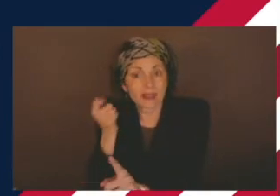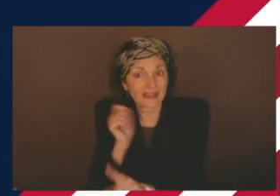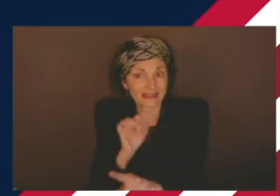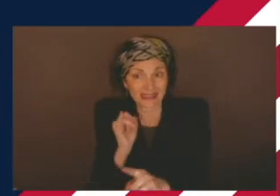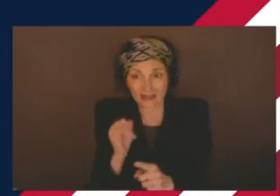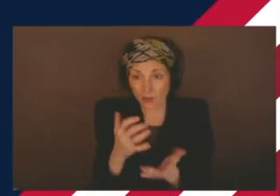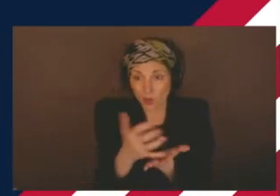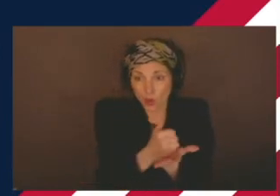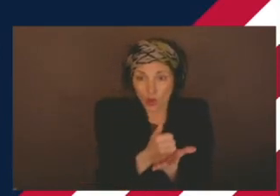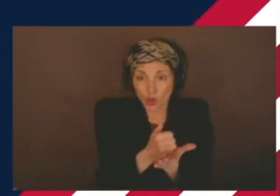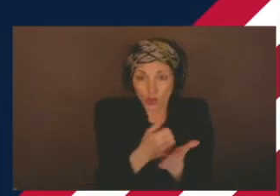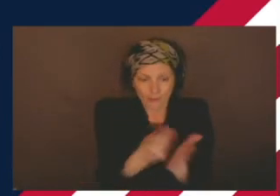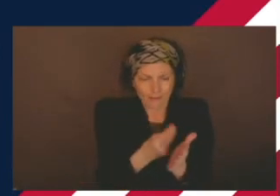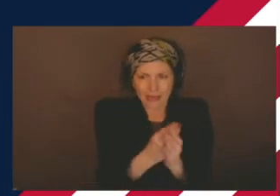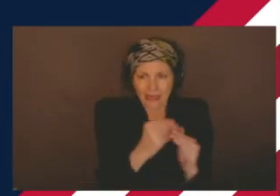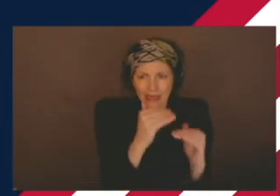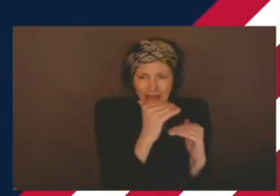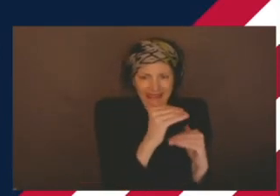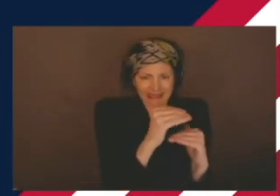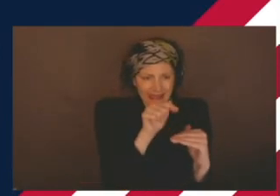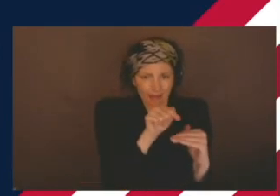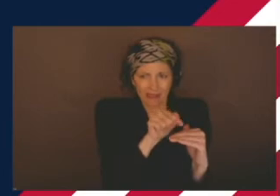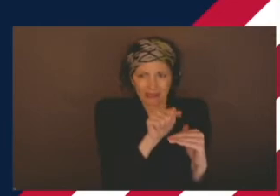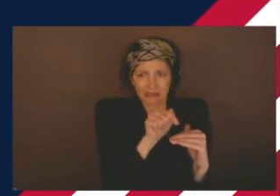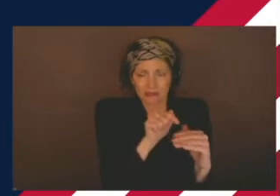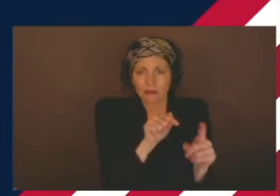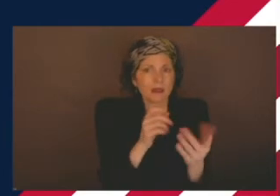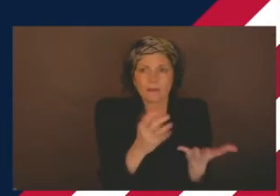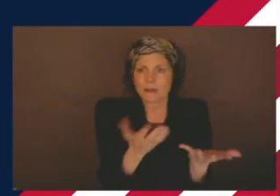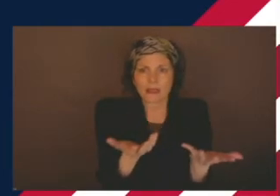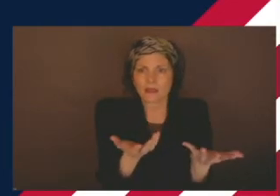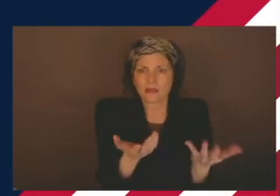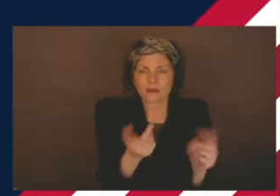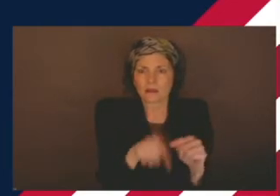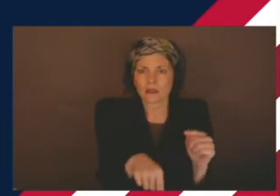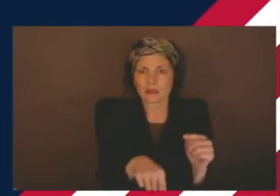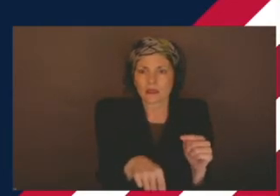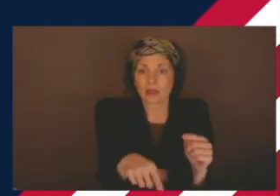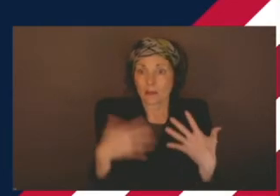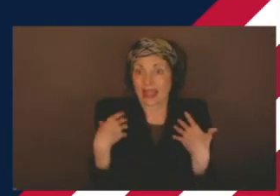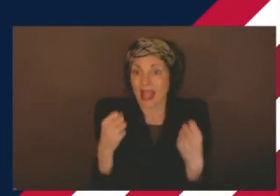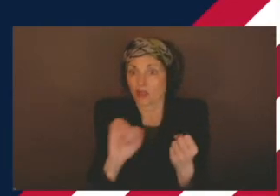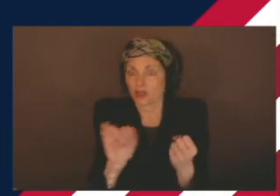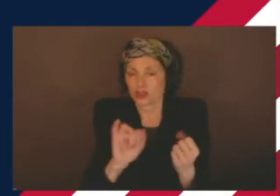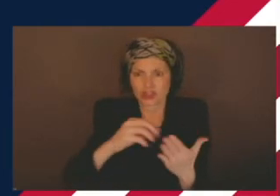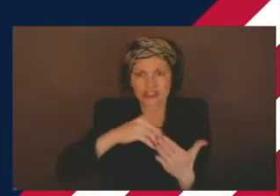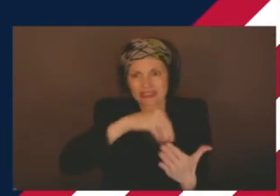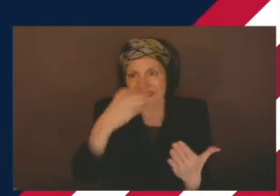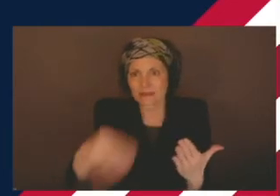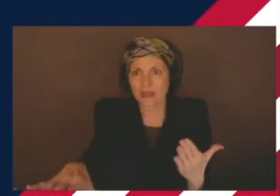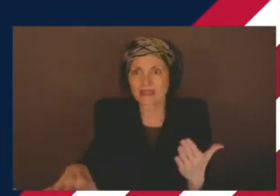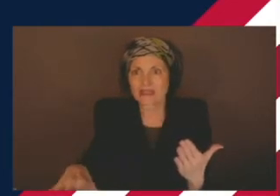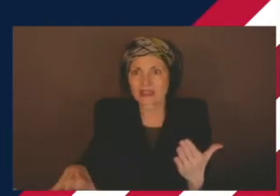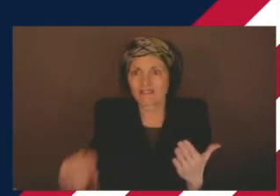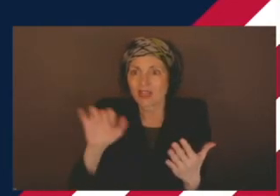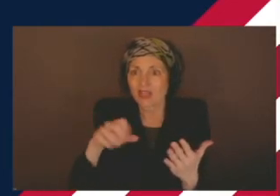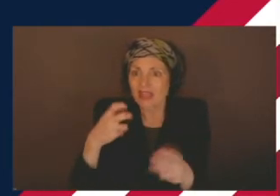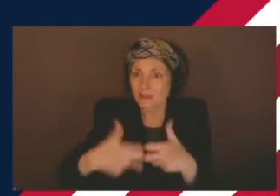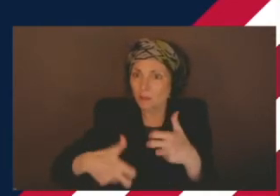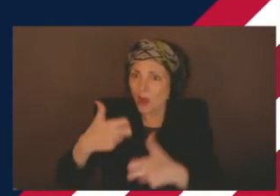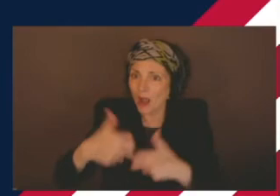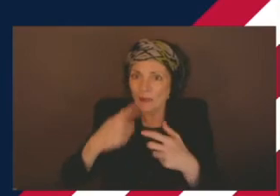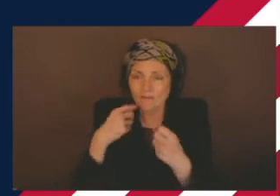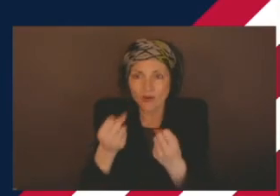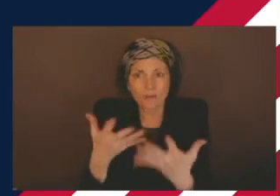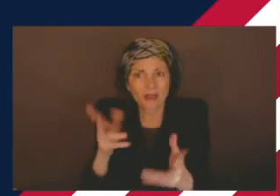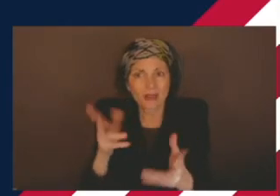qualify for subsidies, but yet health insurance is still pretty expensive for you. So that is a real problem for millions of Americans.